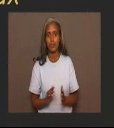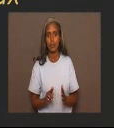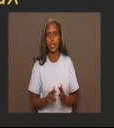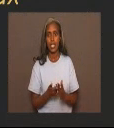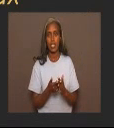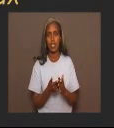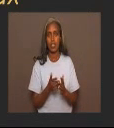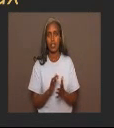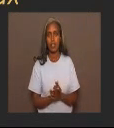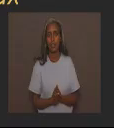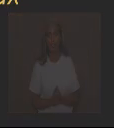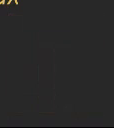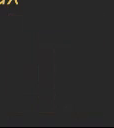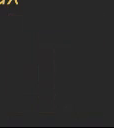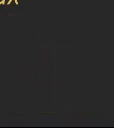Begin.